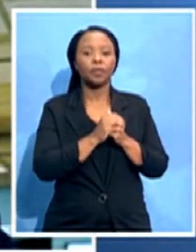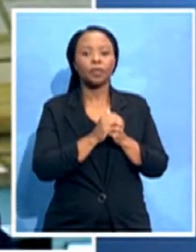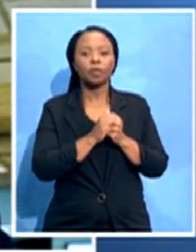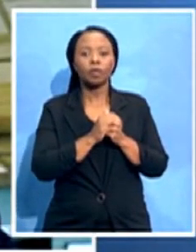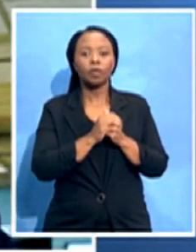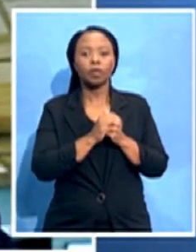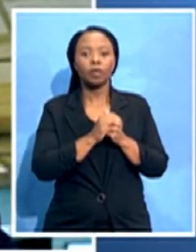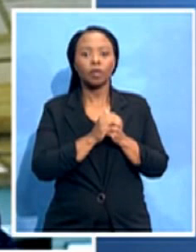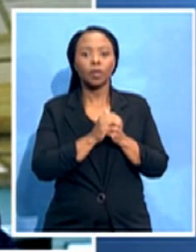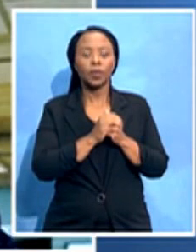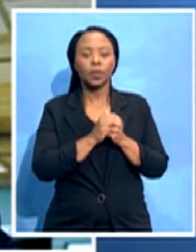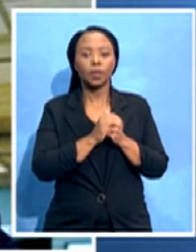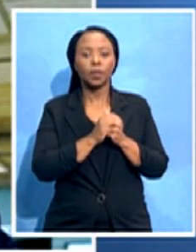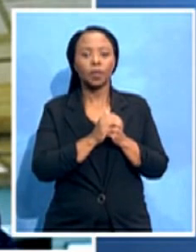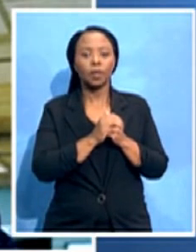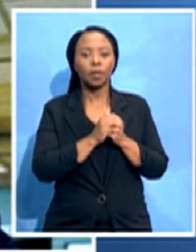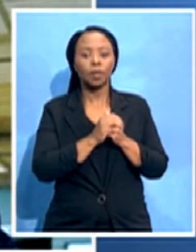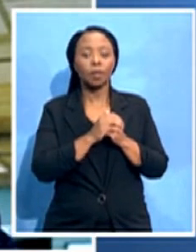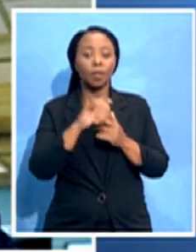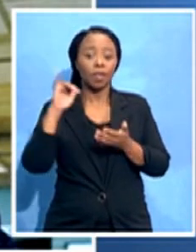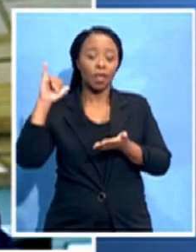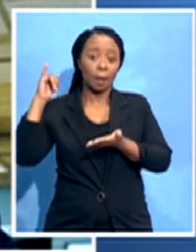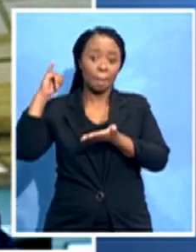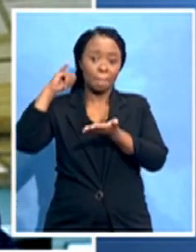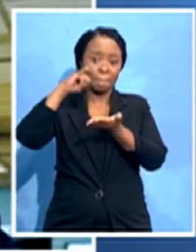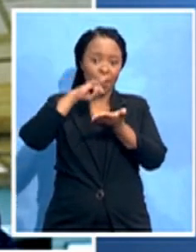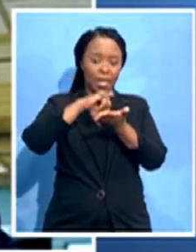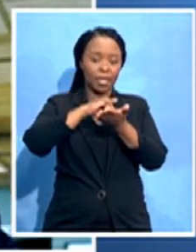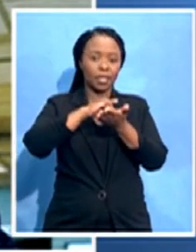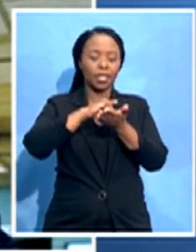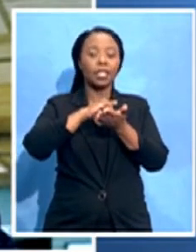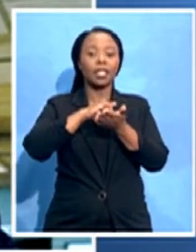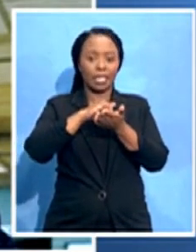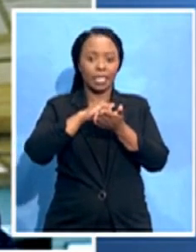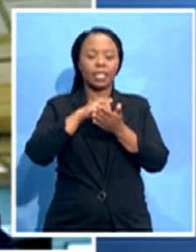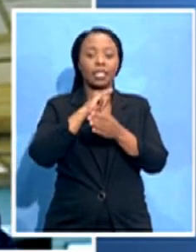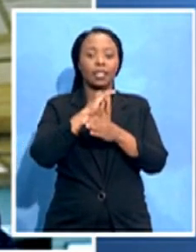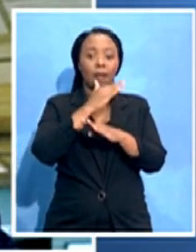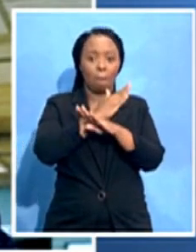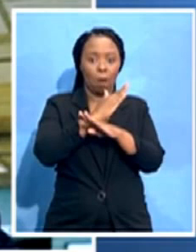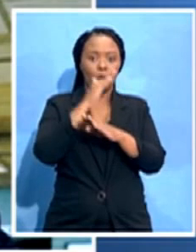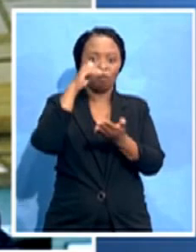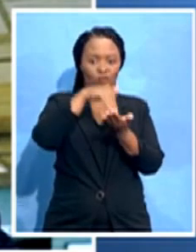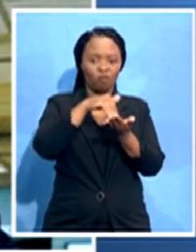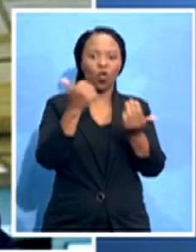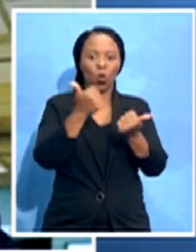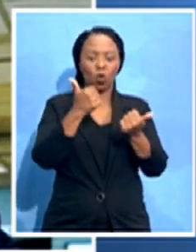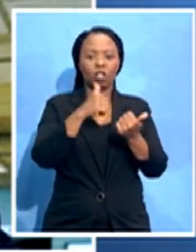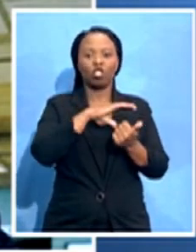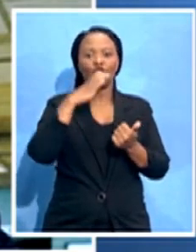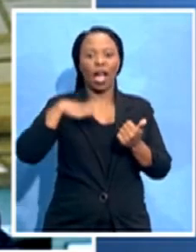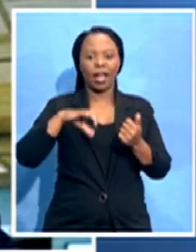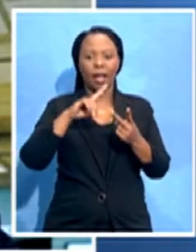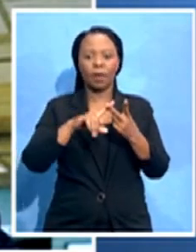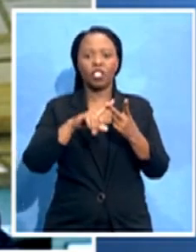from Zimbabwe did arrive in China in Beijing, and the consignment was loaded earlier on the